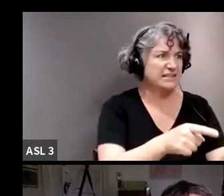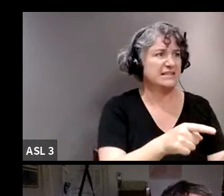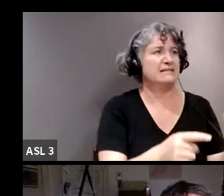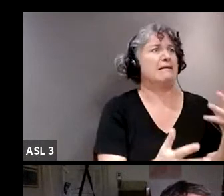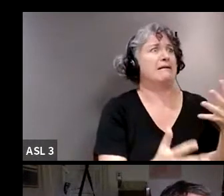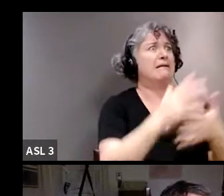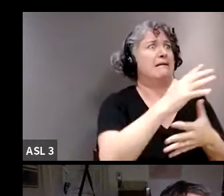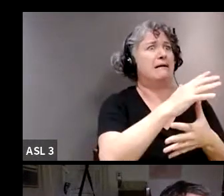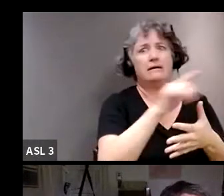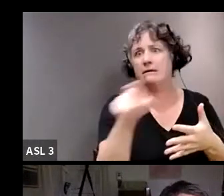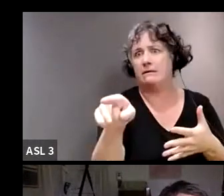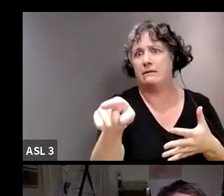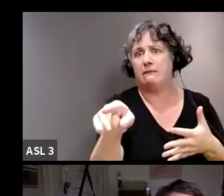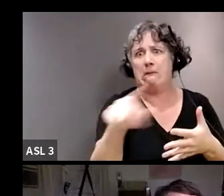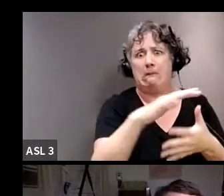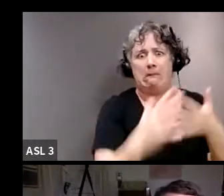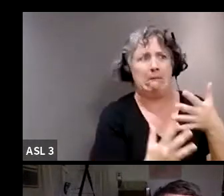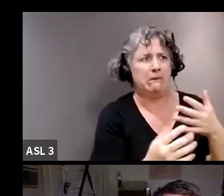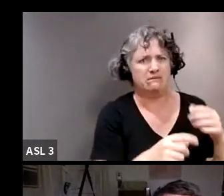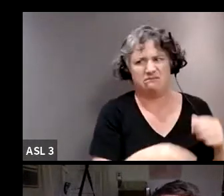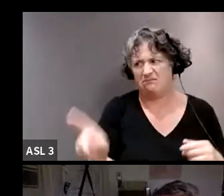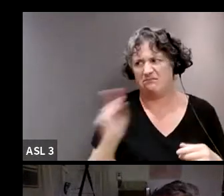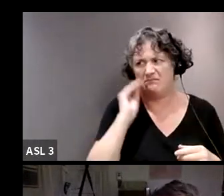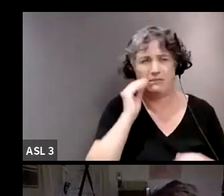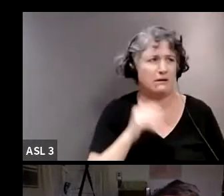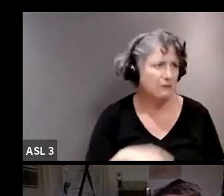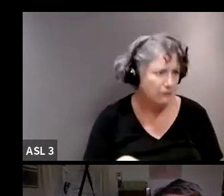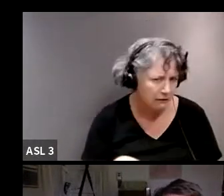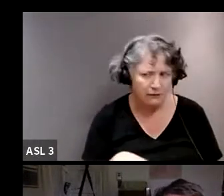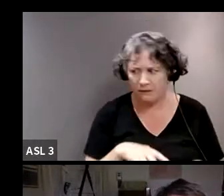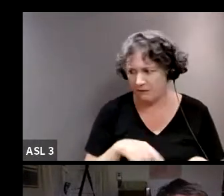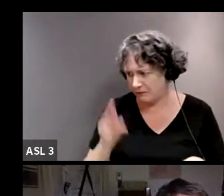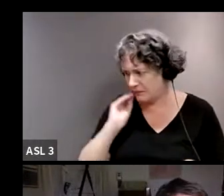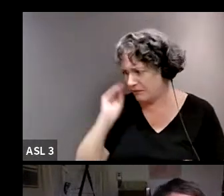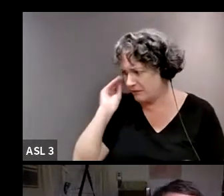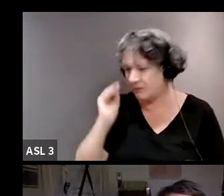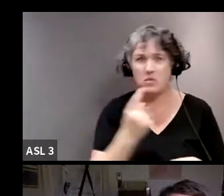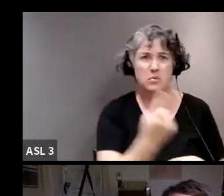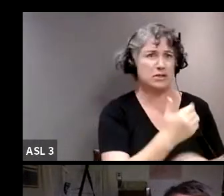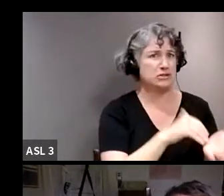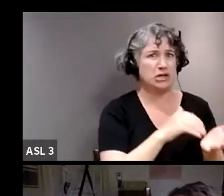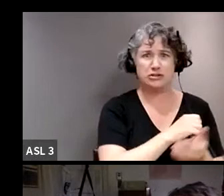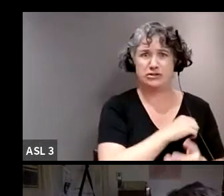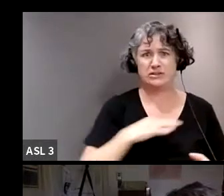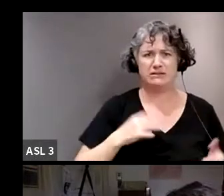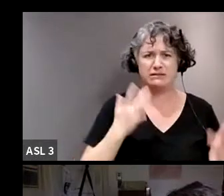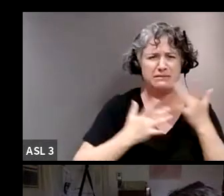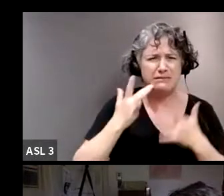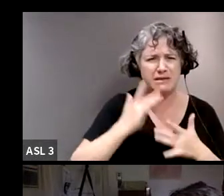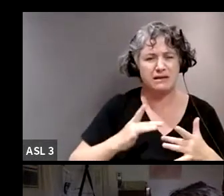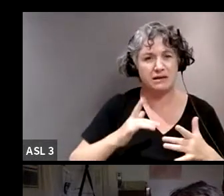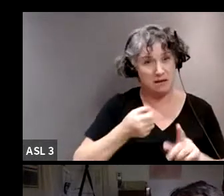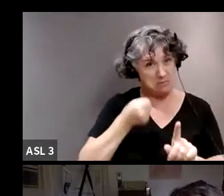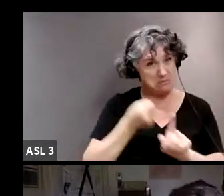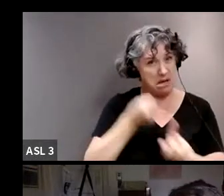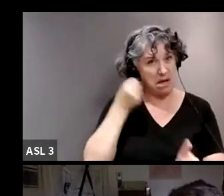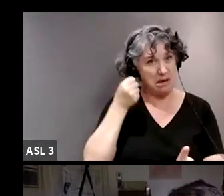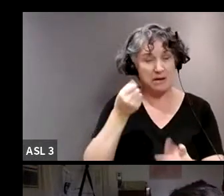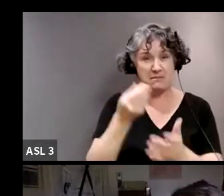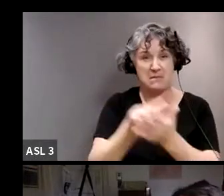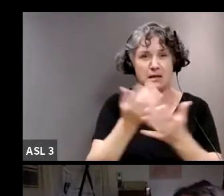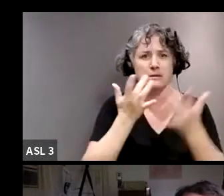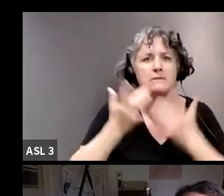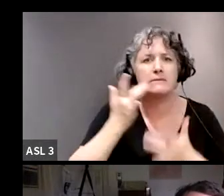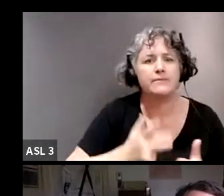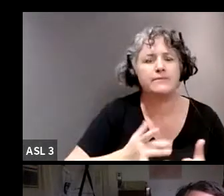more acute crisis and they only had one doctor on staff in the emergency mental health department again this is not a coincidence coincidence this is